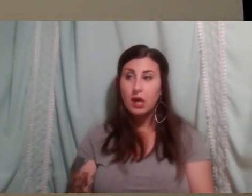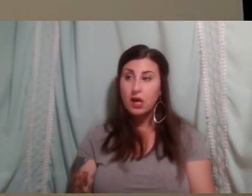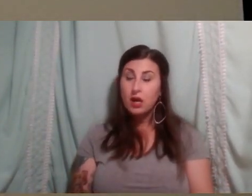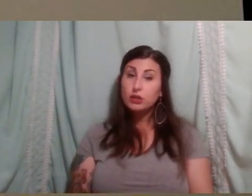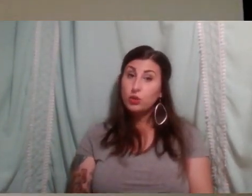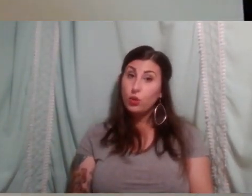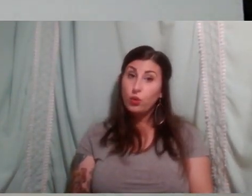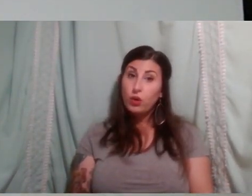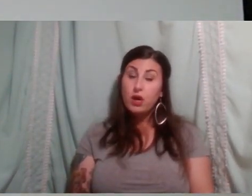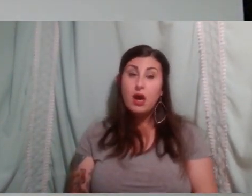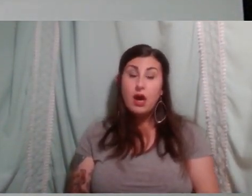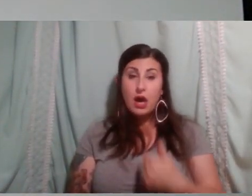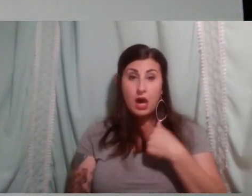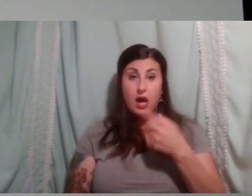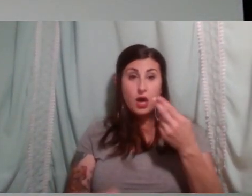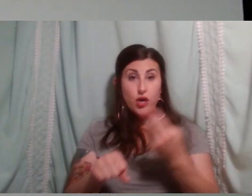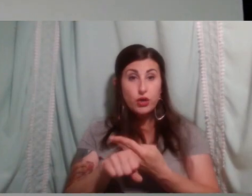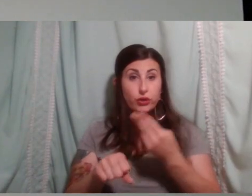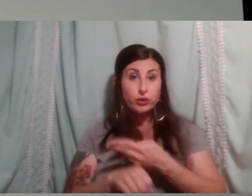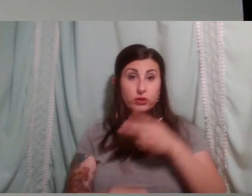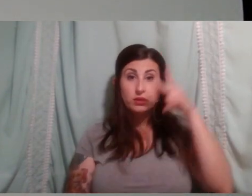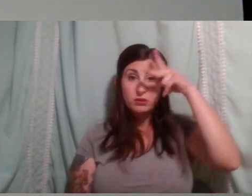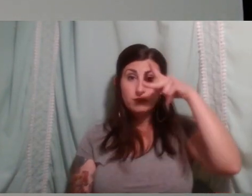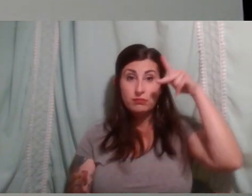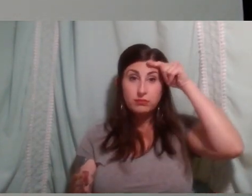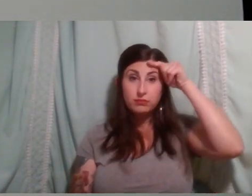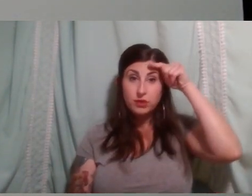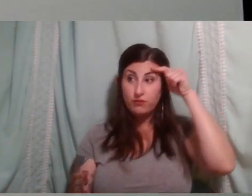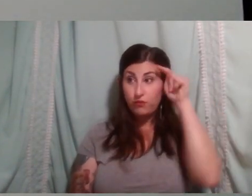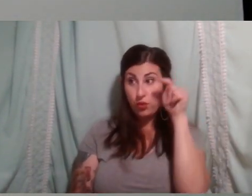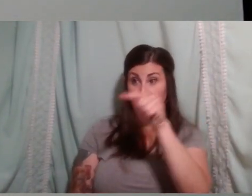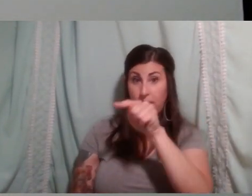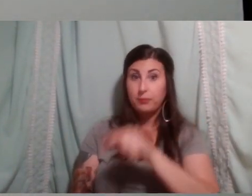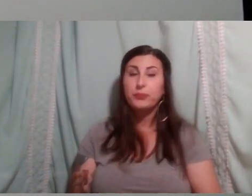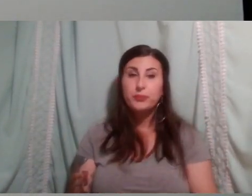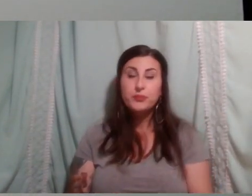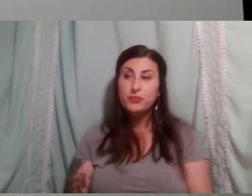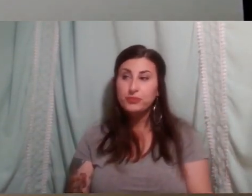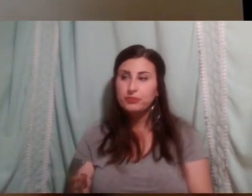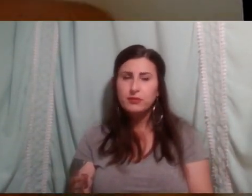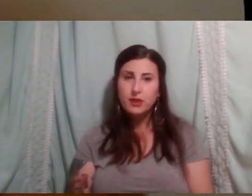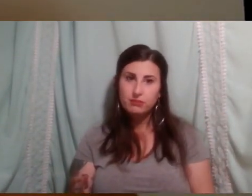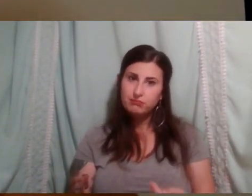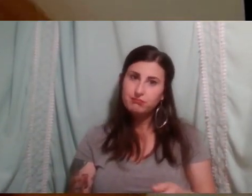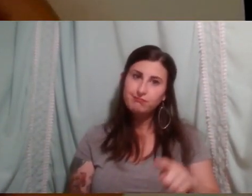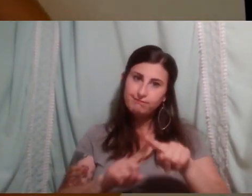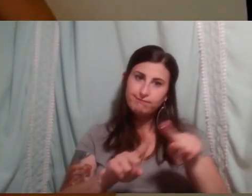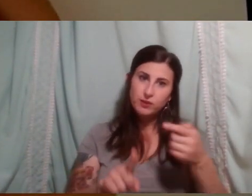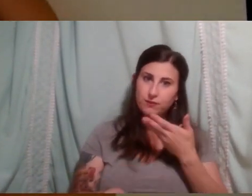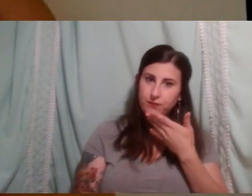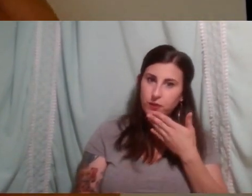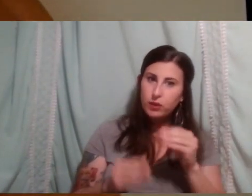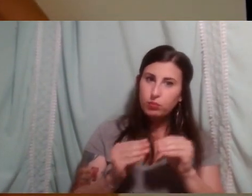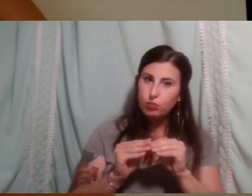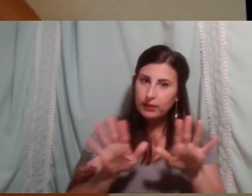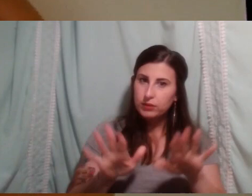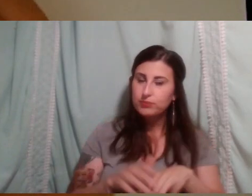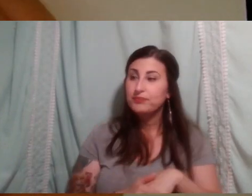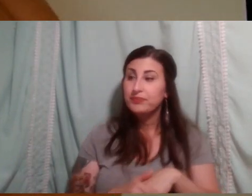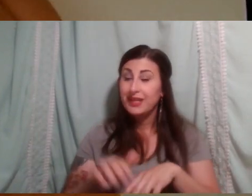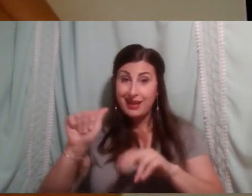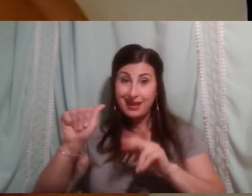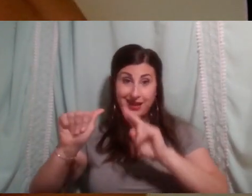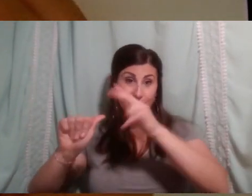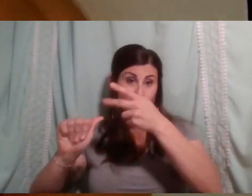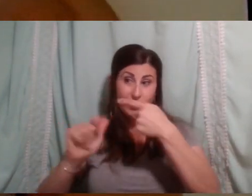So I'm going to use the Pythagorean Theorem for this. So let me pick a different color. So I'm going to